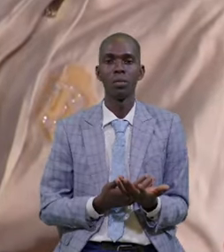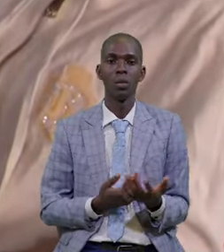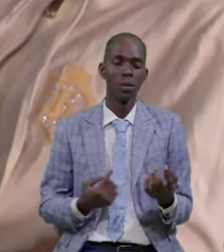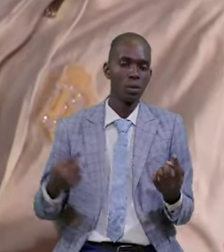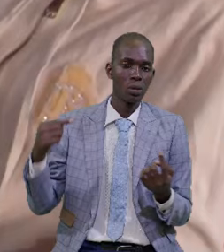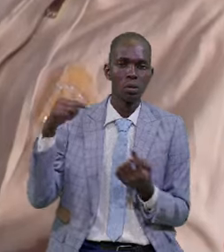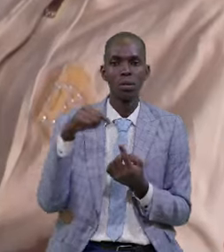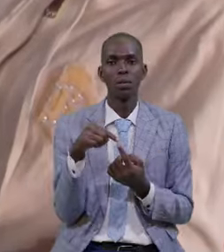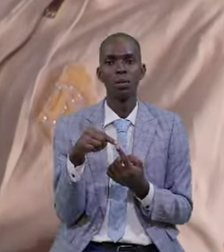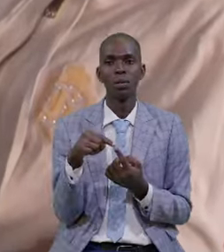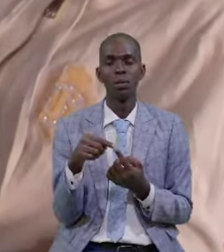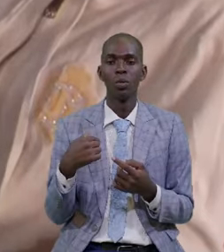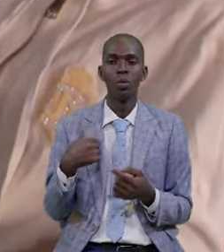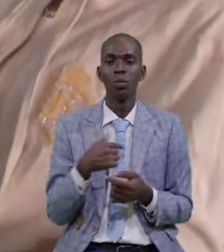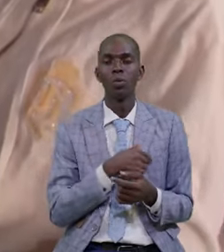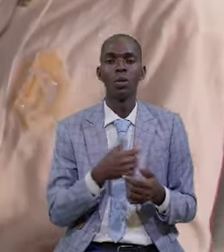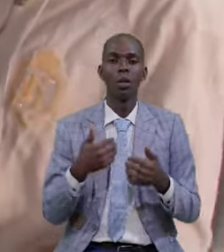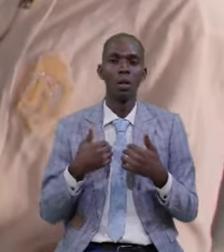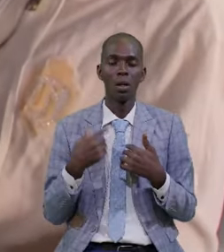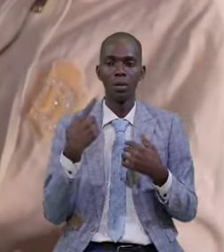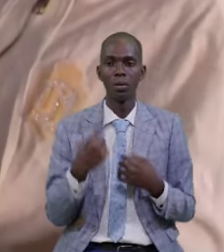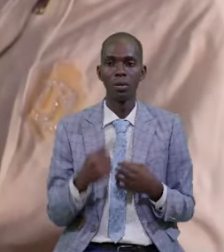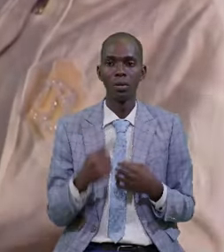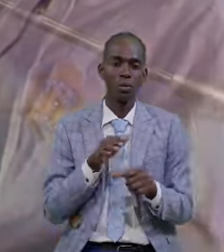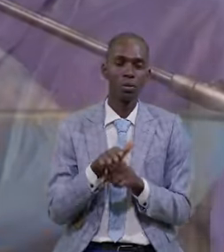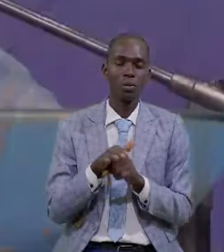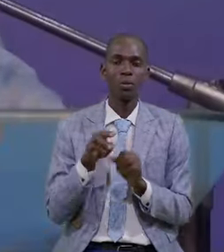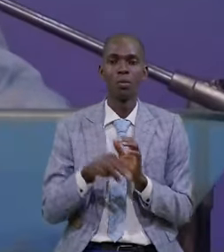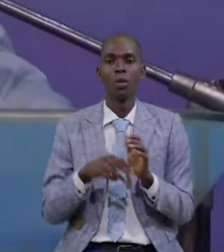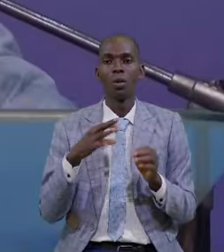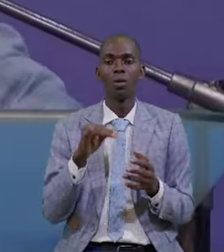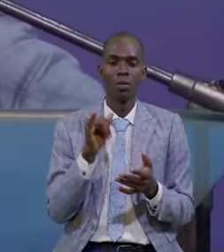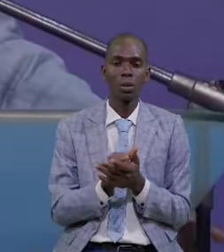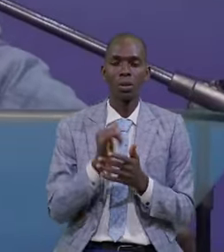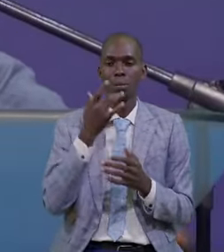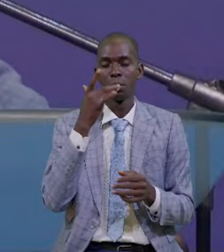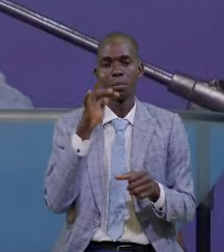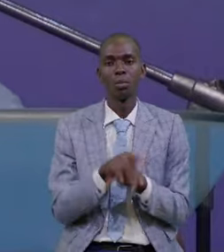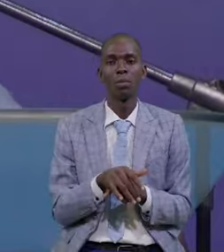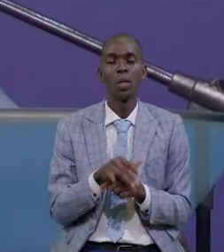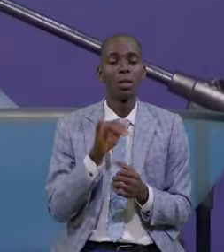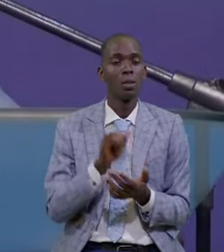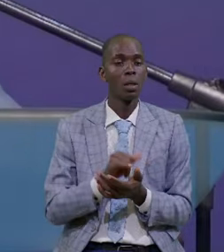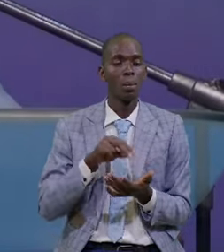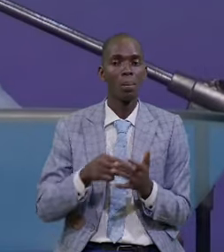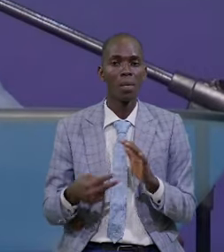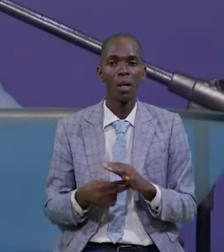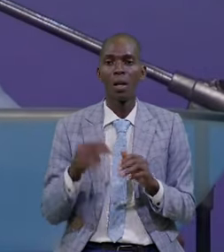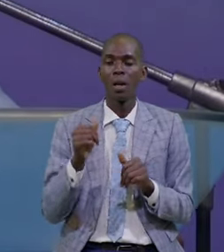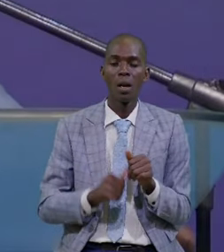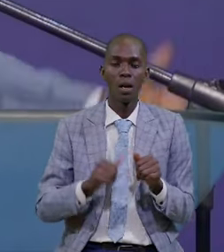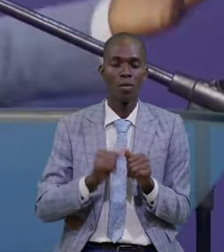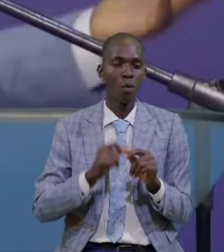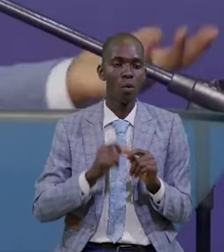until we have the fulfillment of that promise. That means every message we